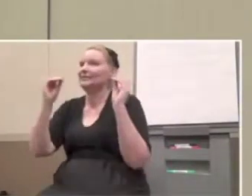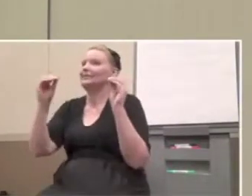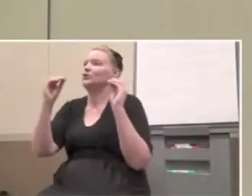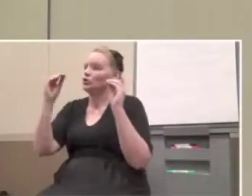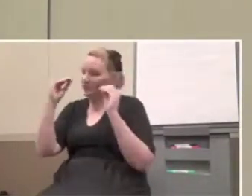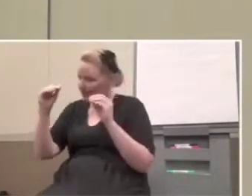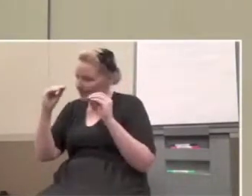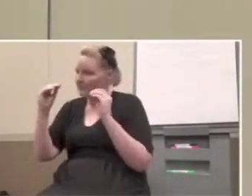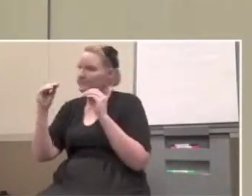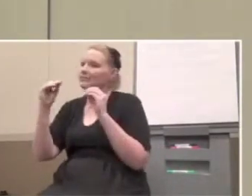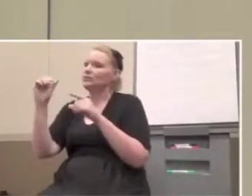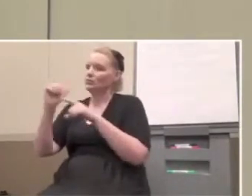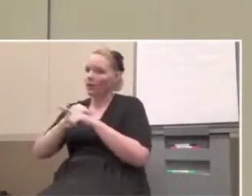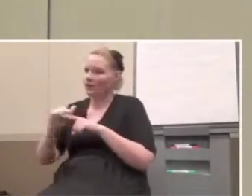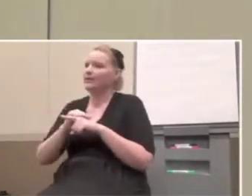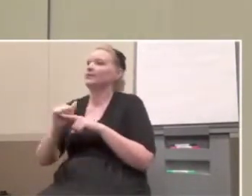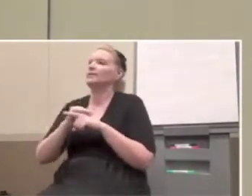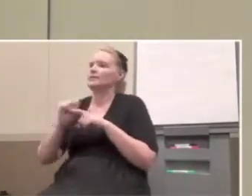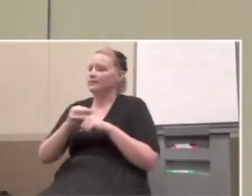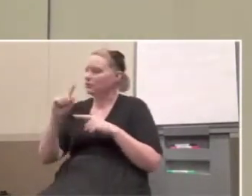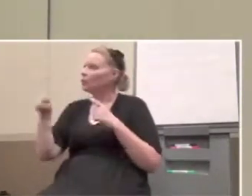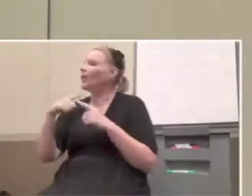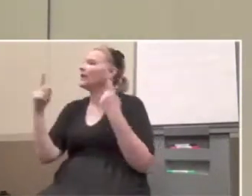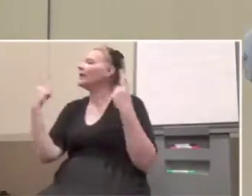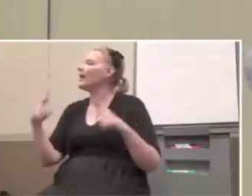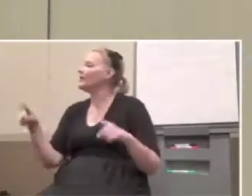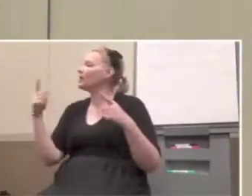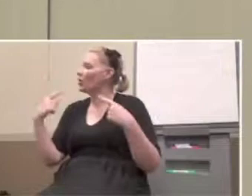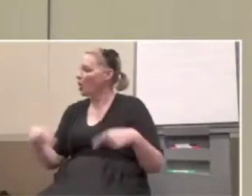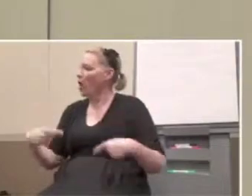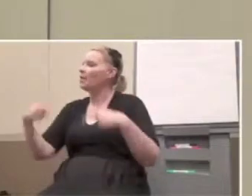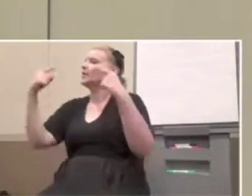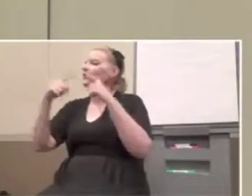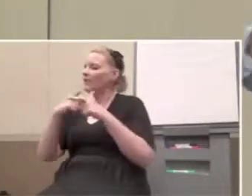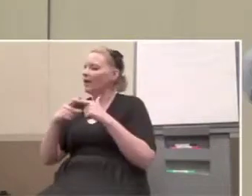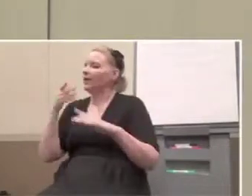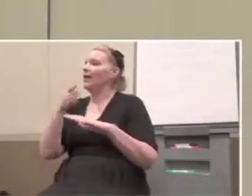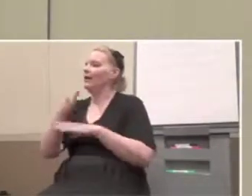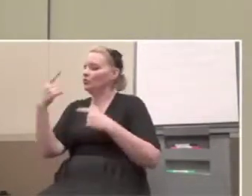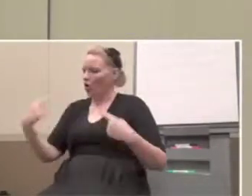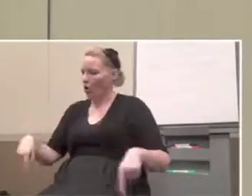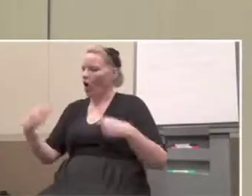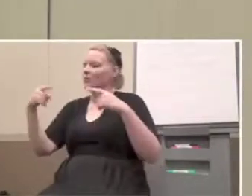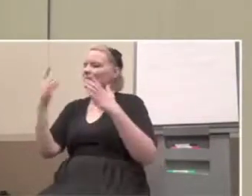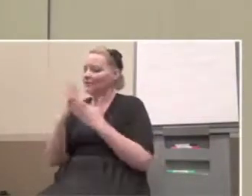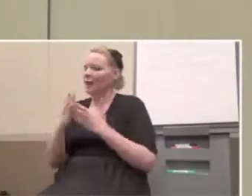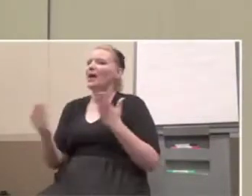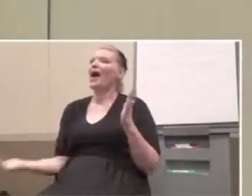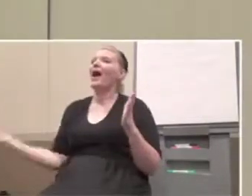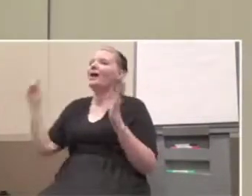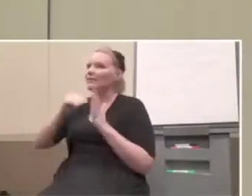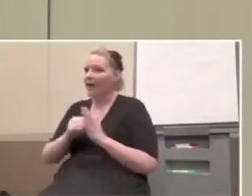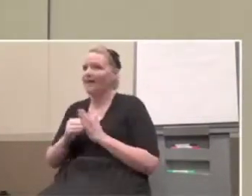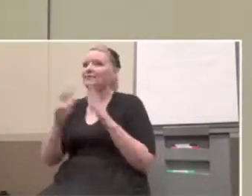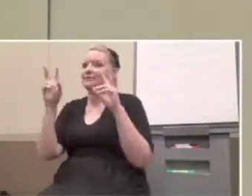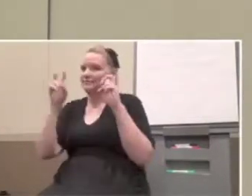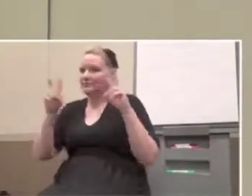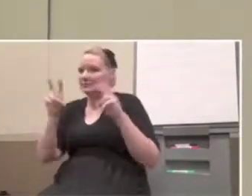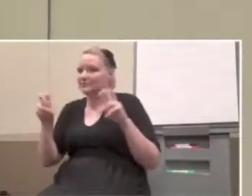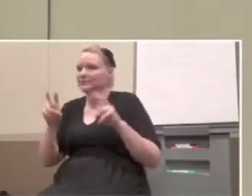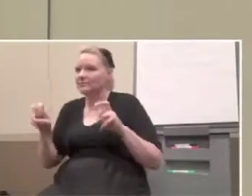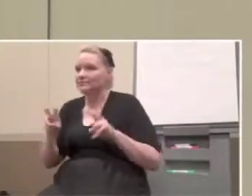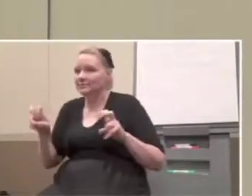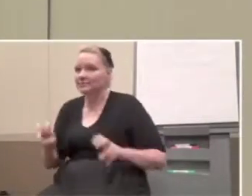when there could be an argument about something. And then after the argument's resolved, go back through and then dissect it.